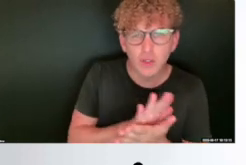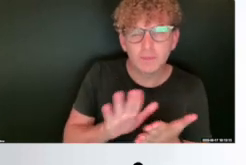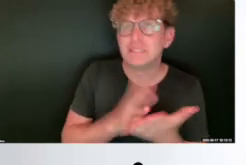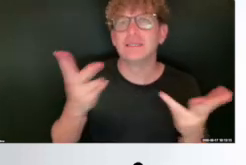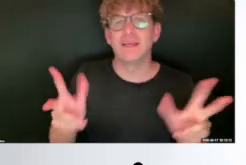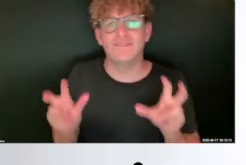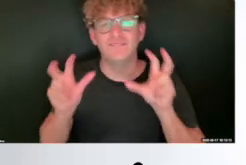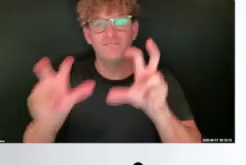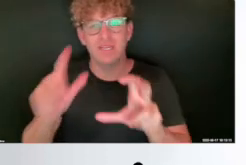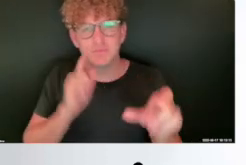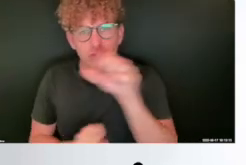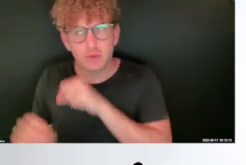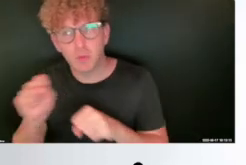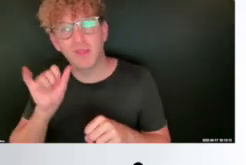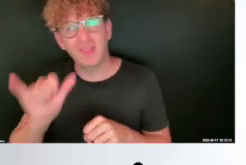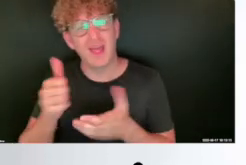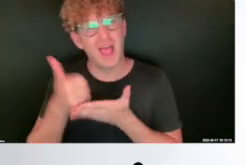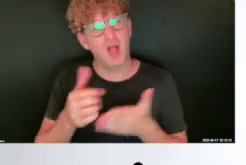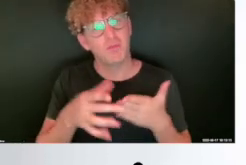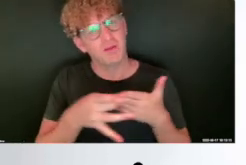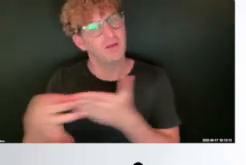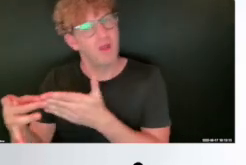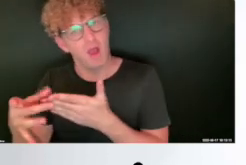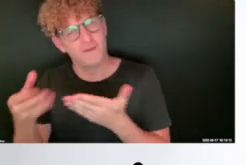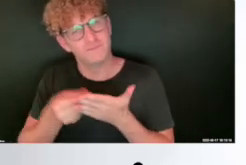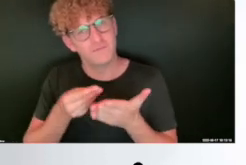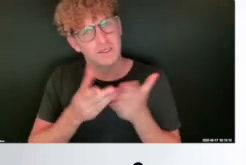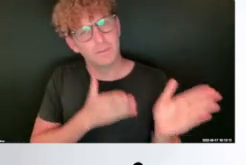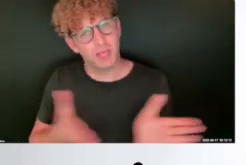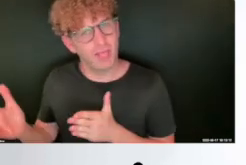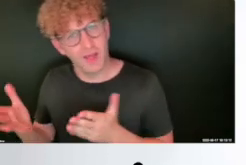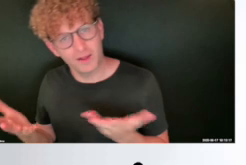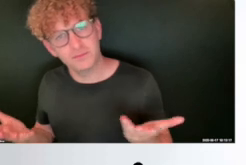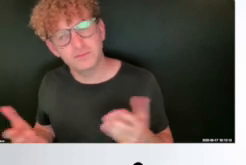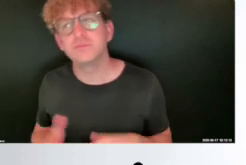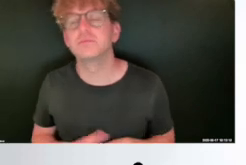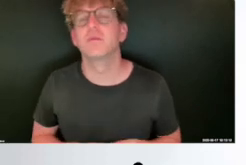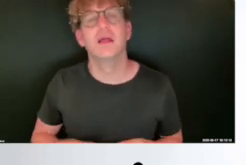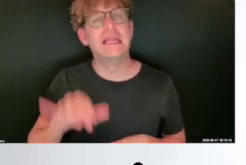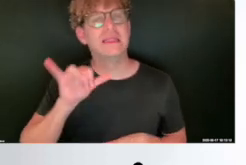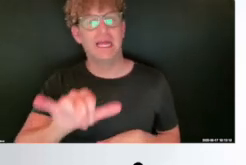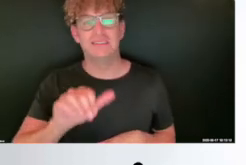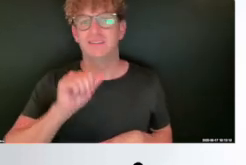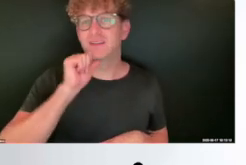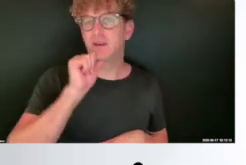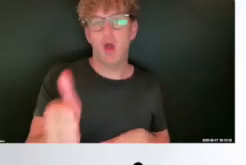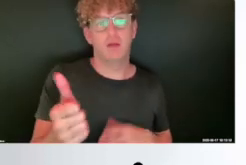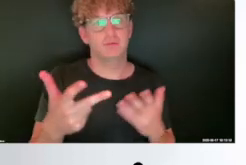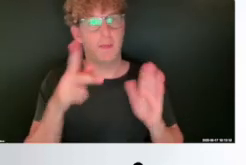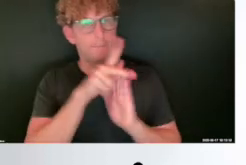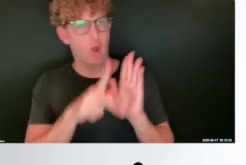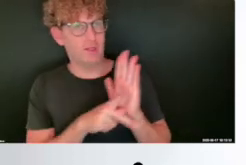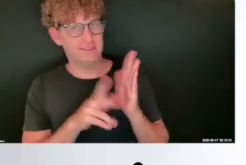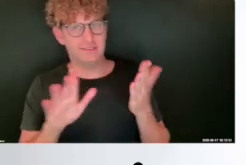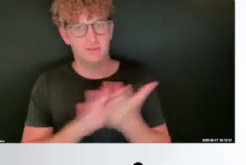strategy can help guide the decisions that are made in the funding plan, but that is not the policy